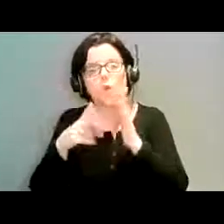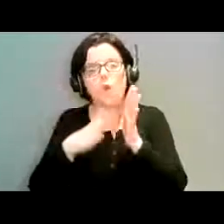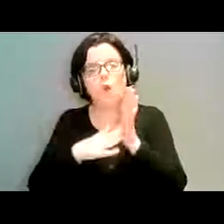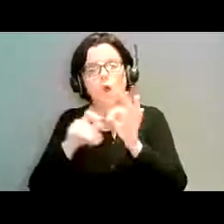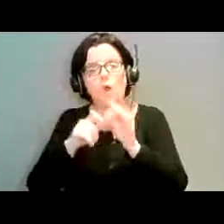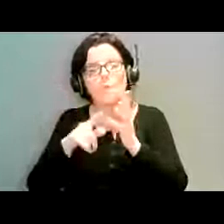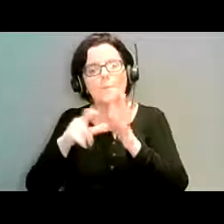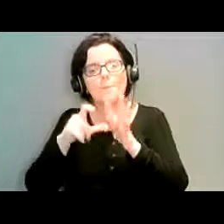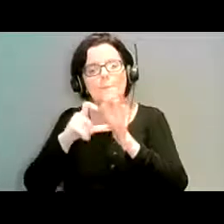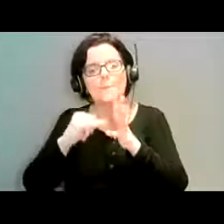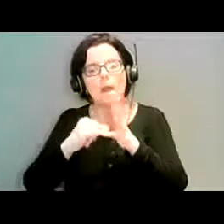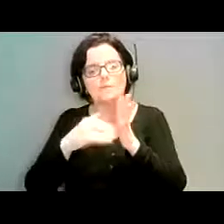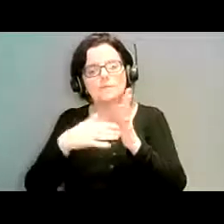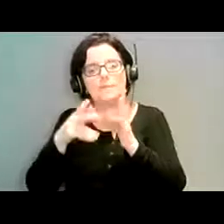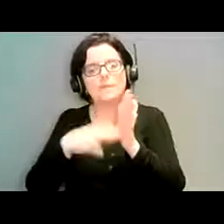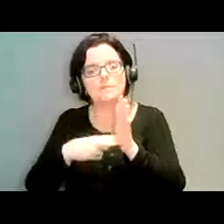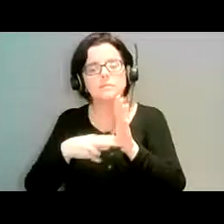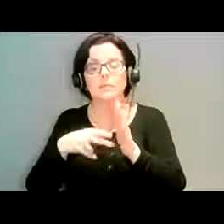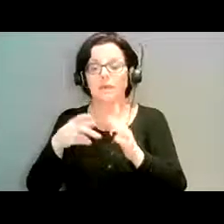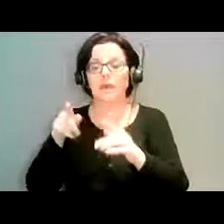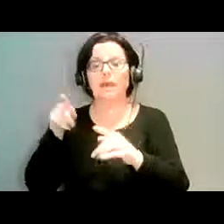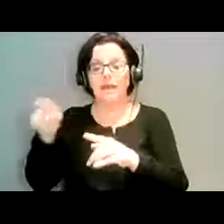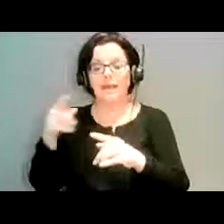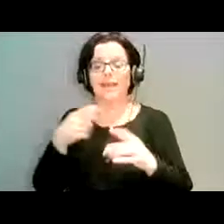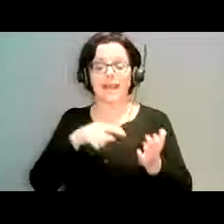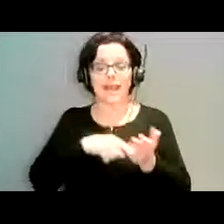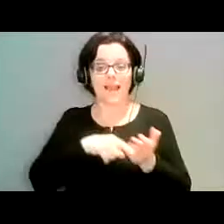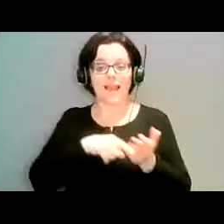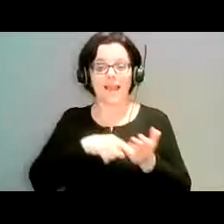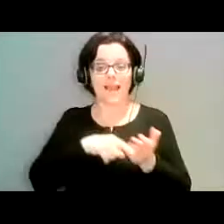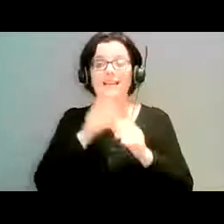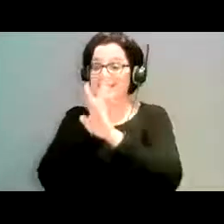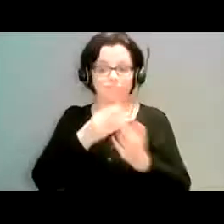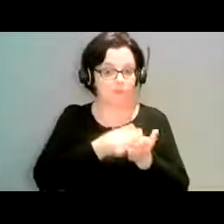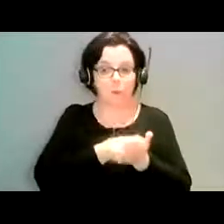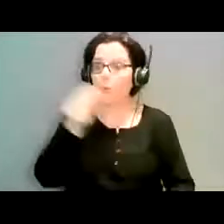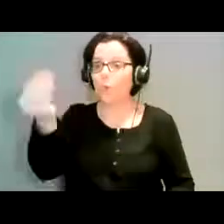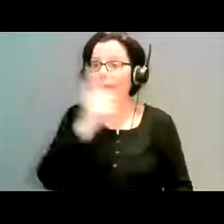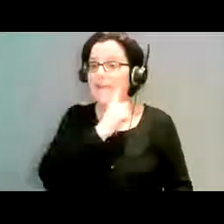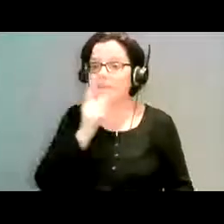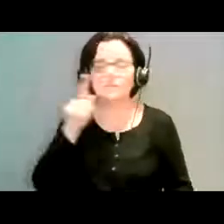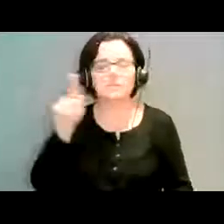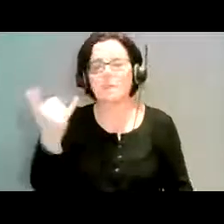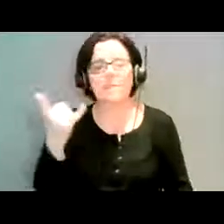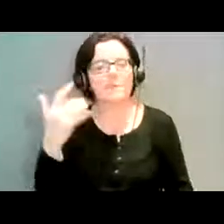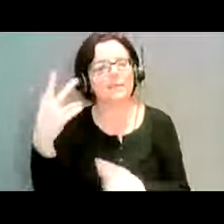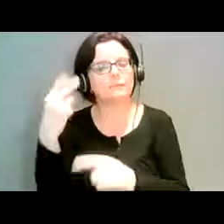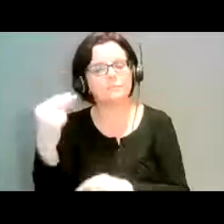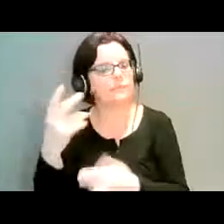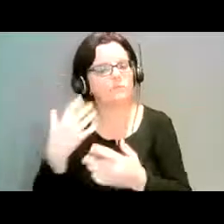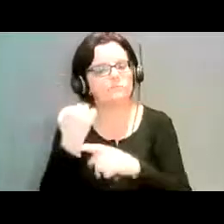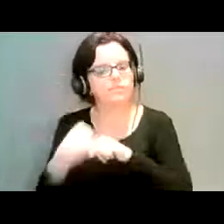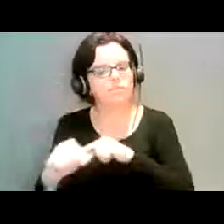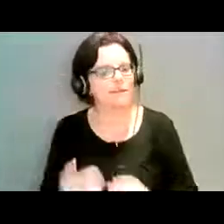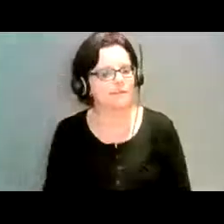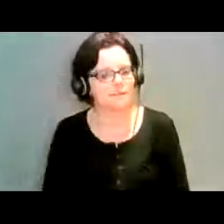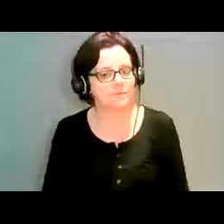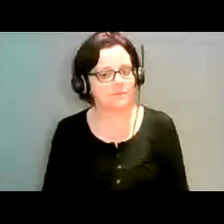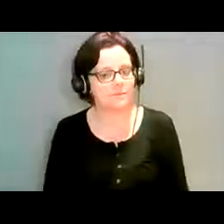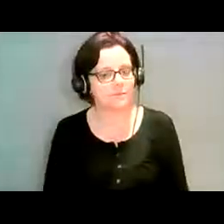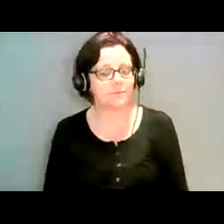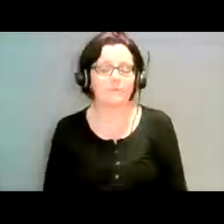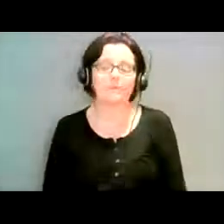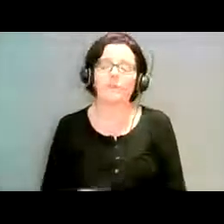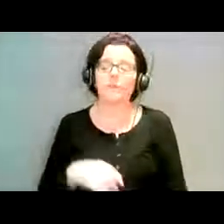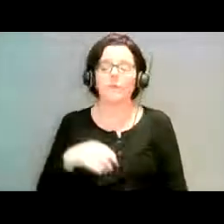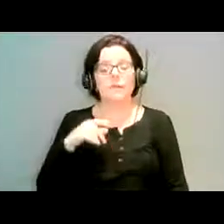to take your kind of secret recording into account. Although sometimes when it's if it's absolutely like